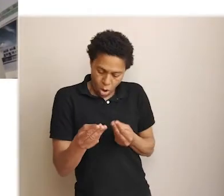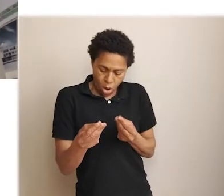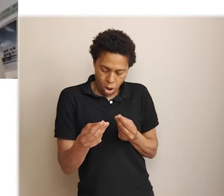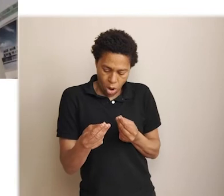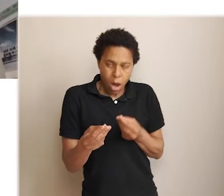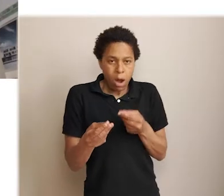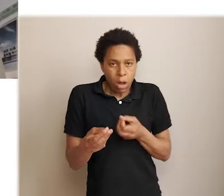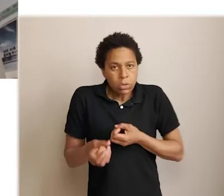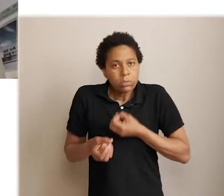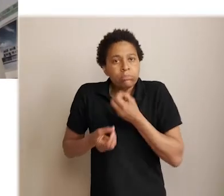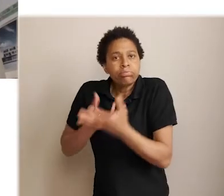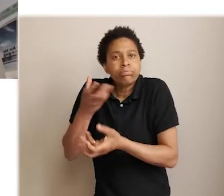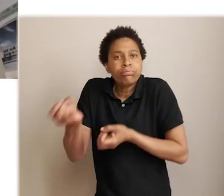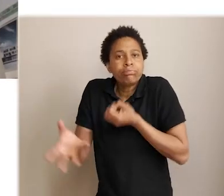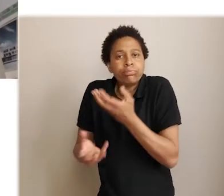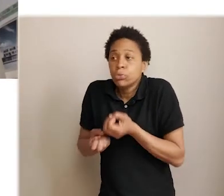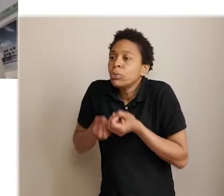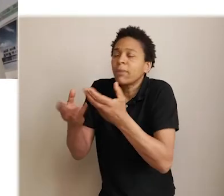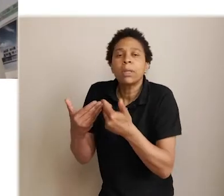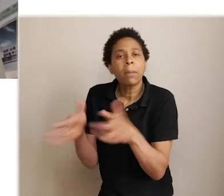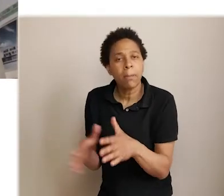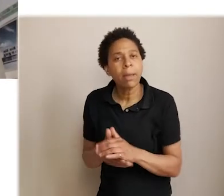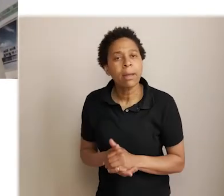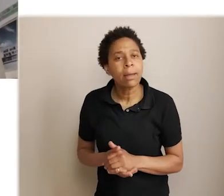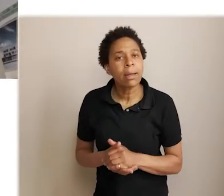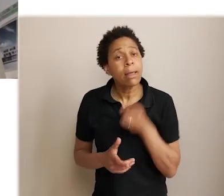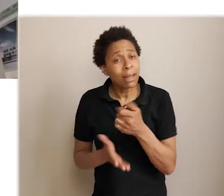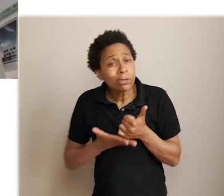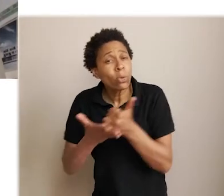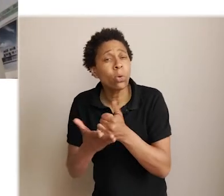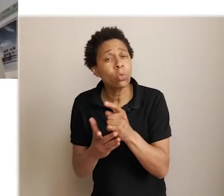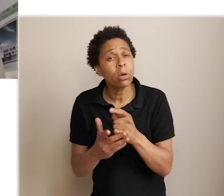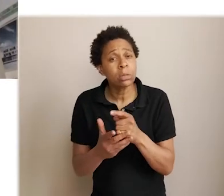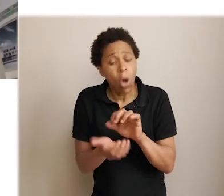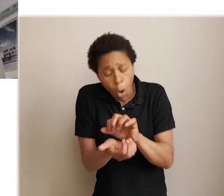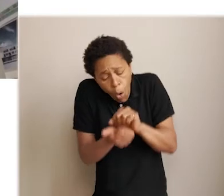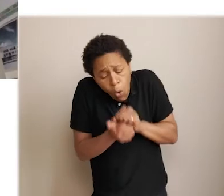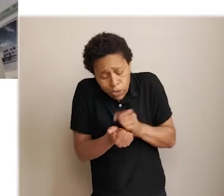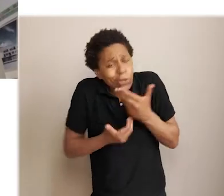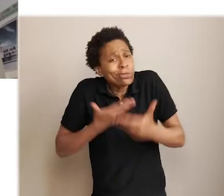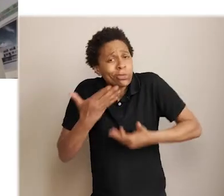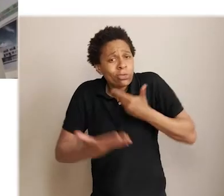important experiences public. This then supports the preservation of older people's histories